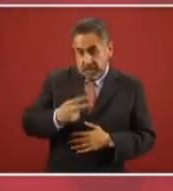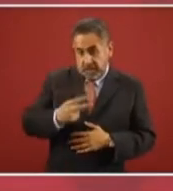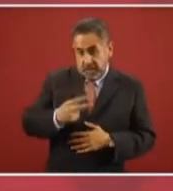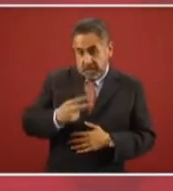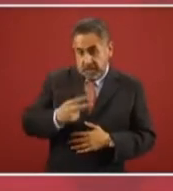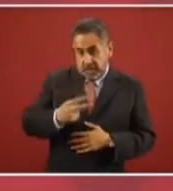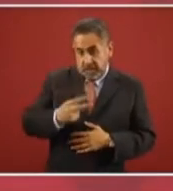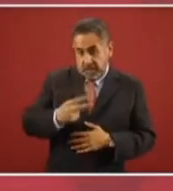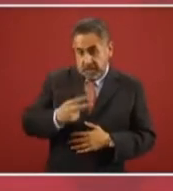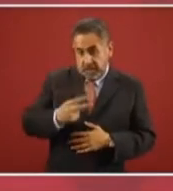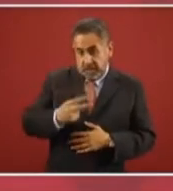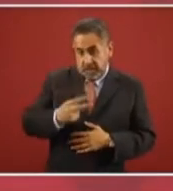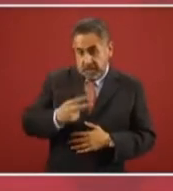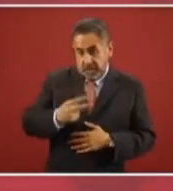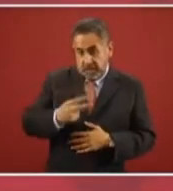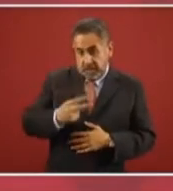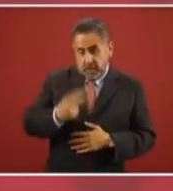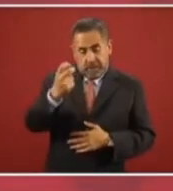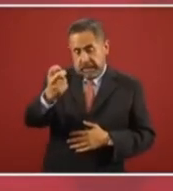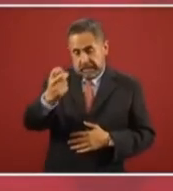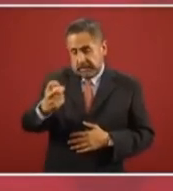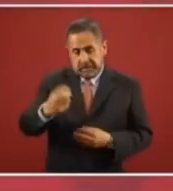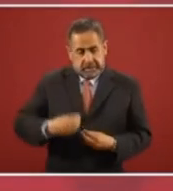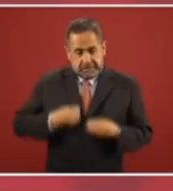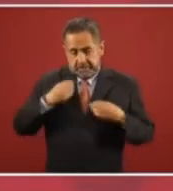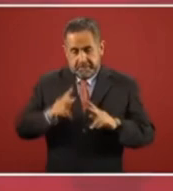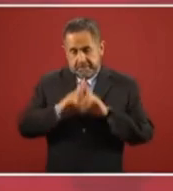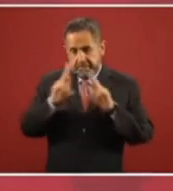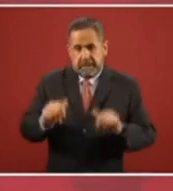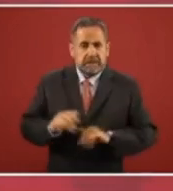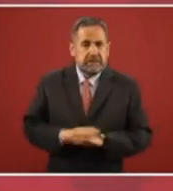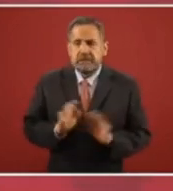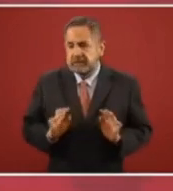that is the position of mexico no